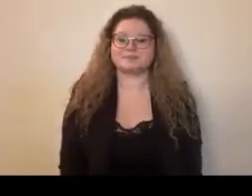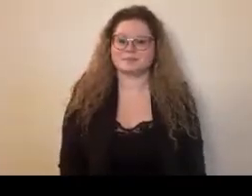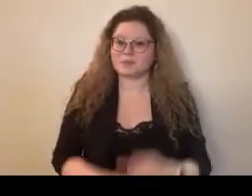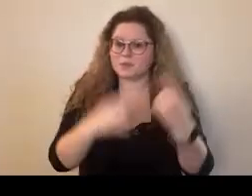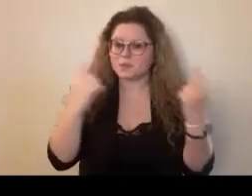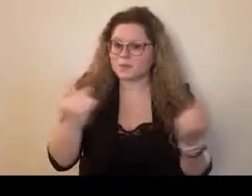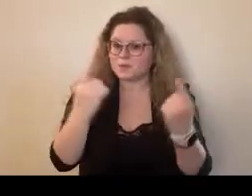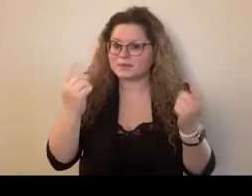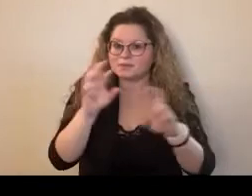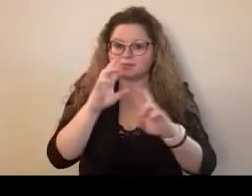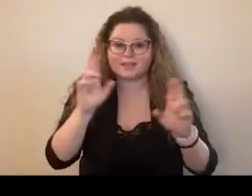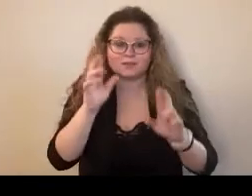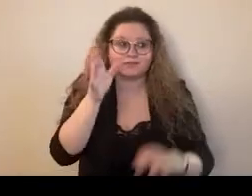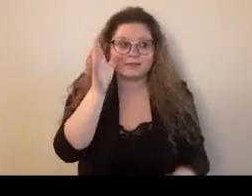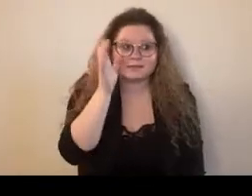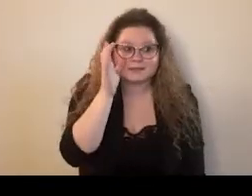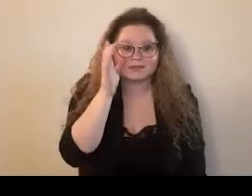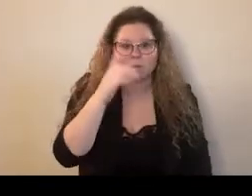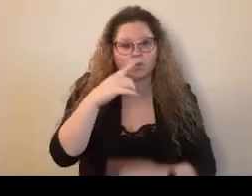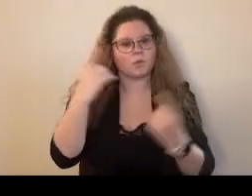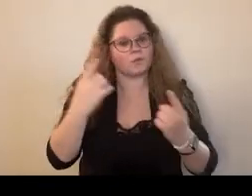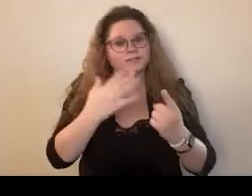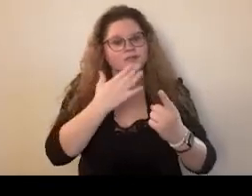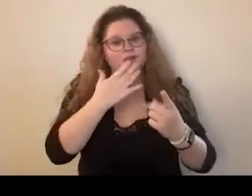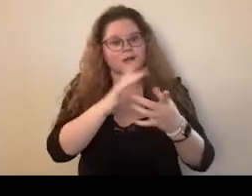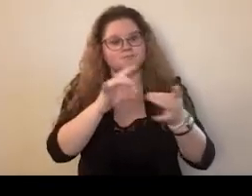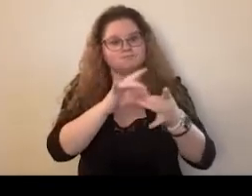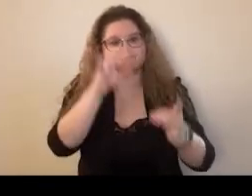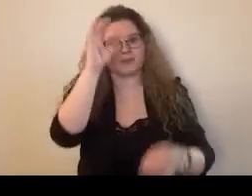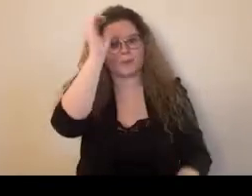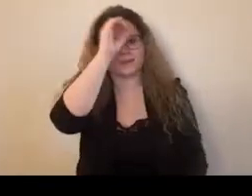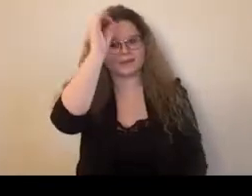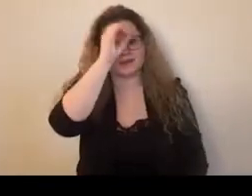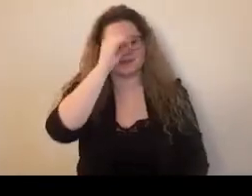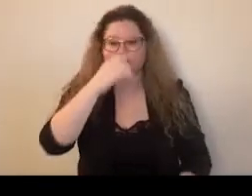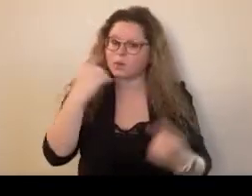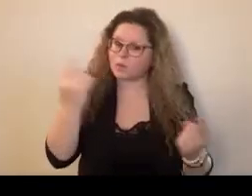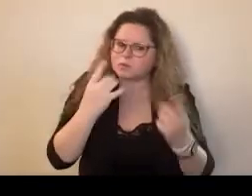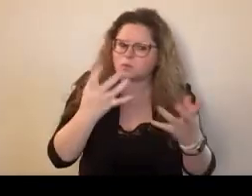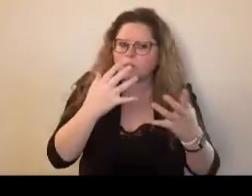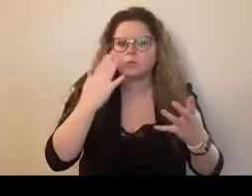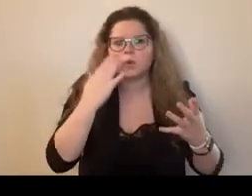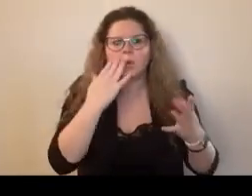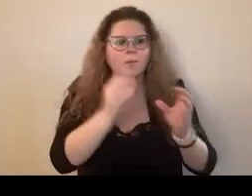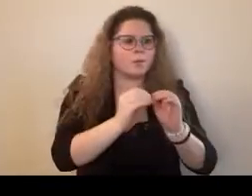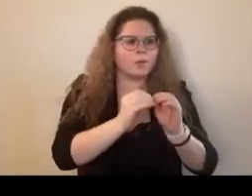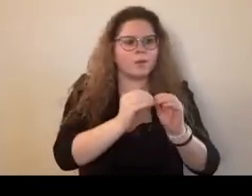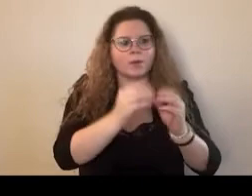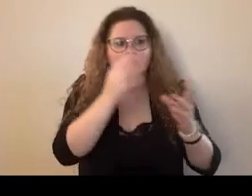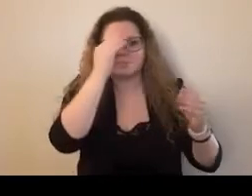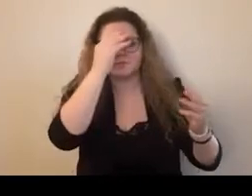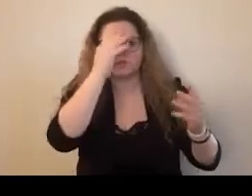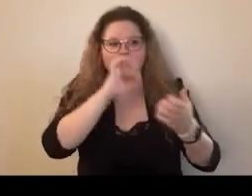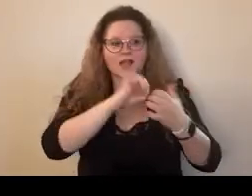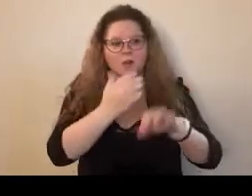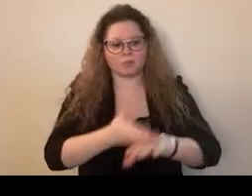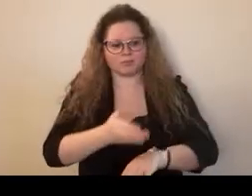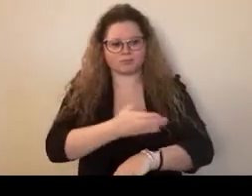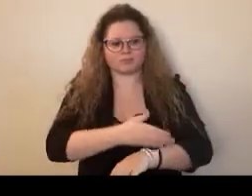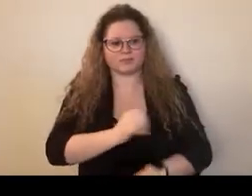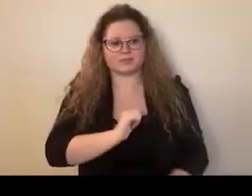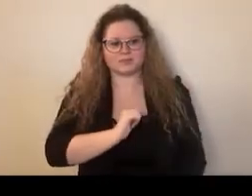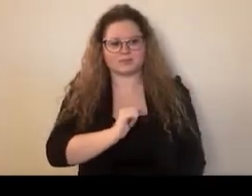listen, always with an opinion, but wanted to know all she could about how she could better